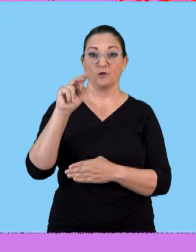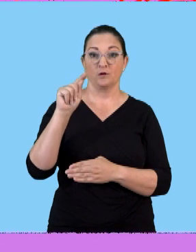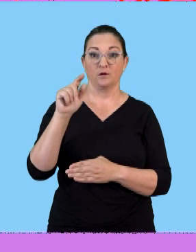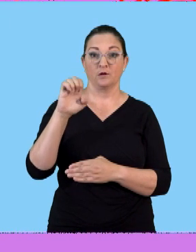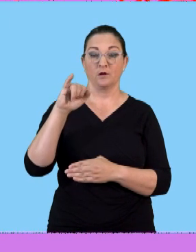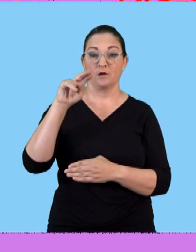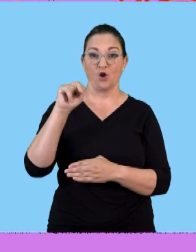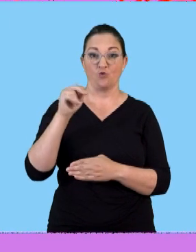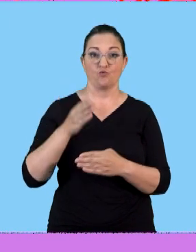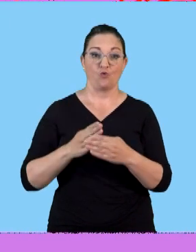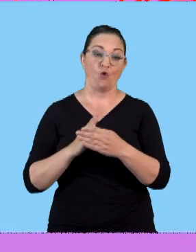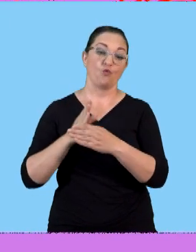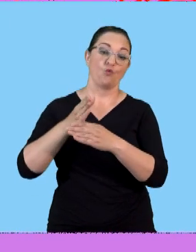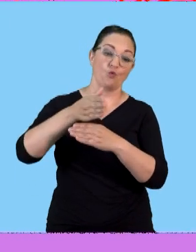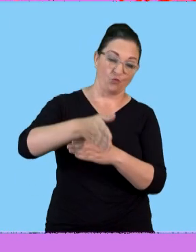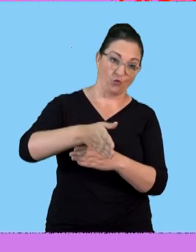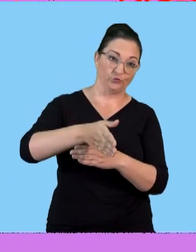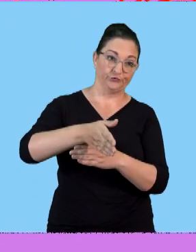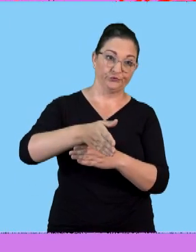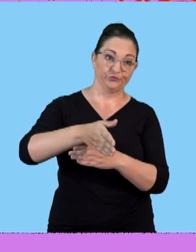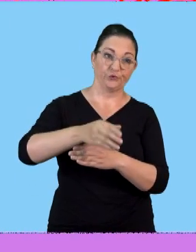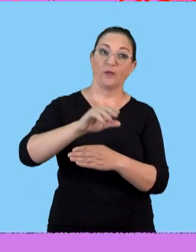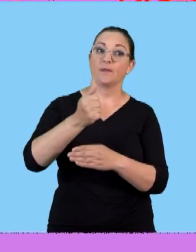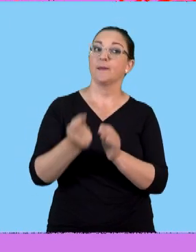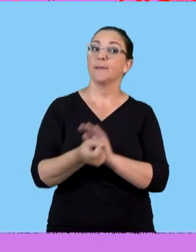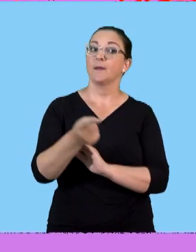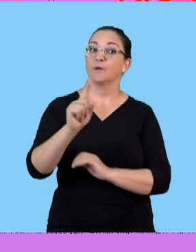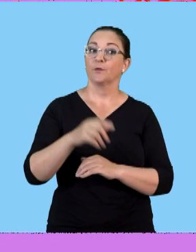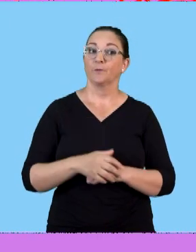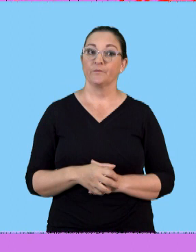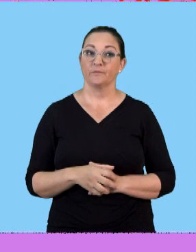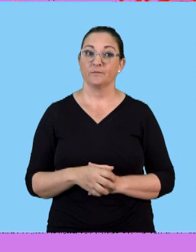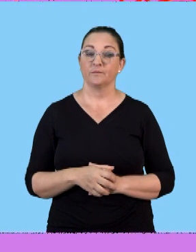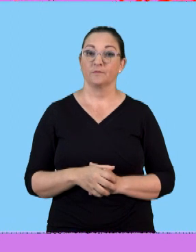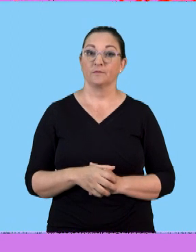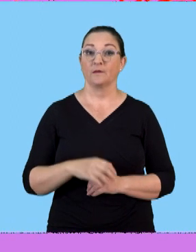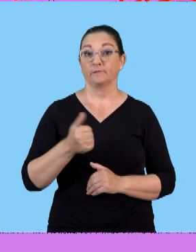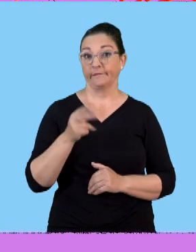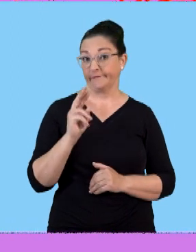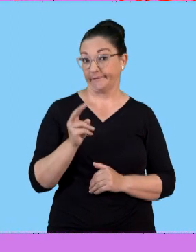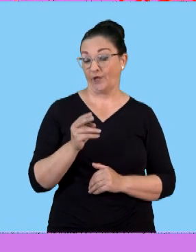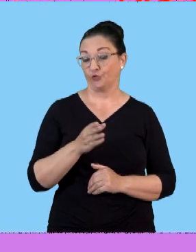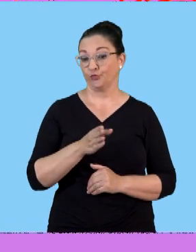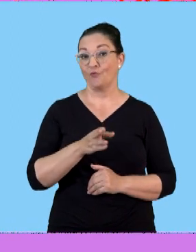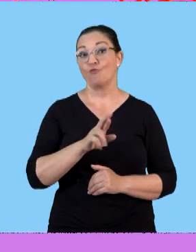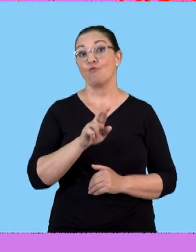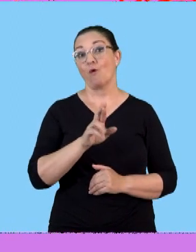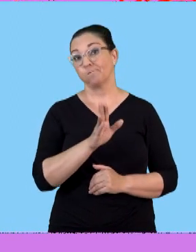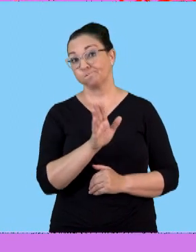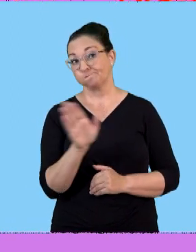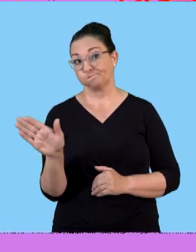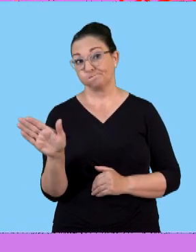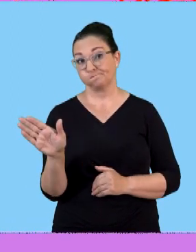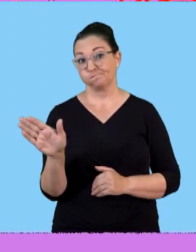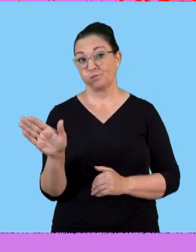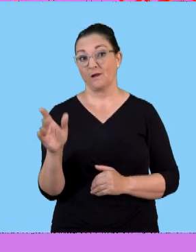Road, right? So after crossing Garsfontein Road, what will happen now? Okay, she will turn then right.